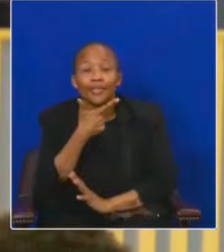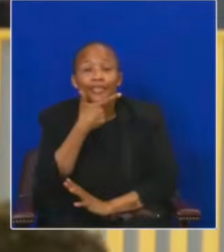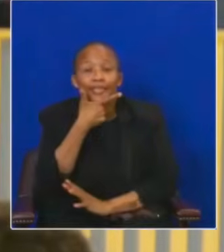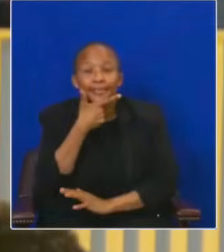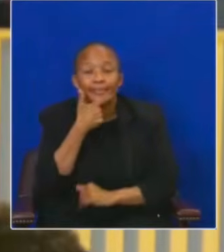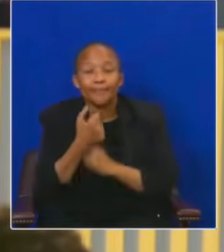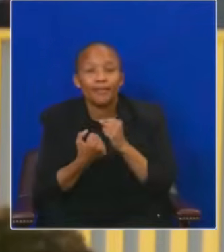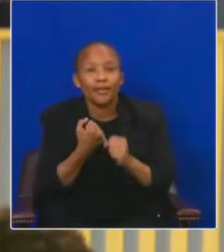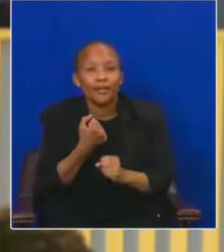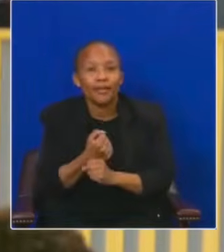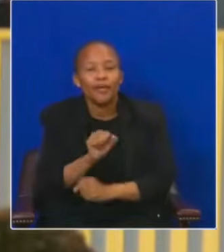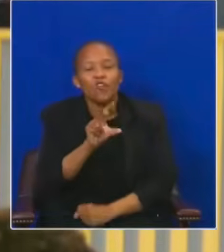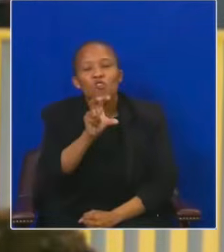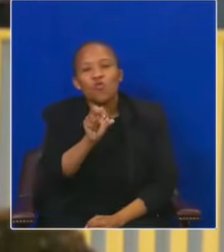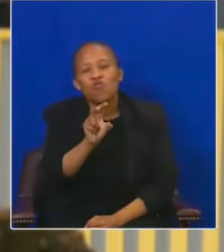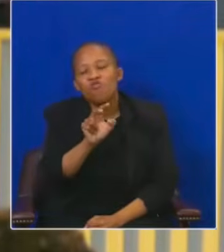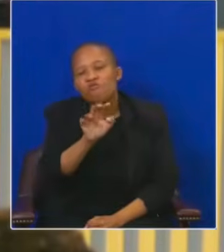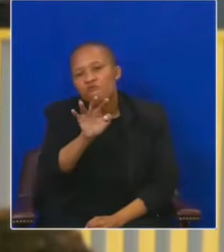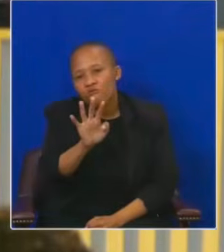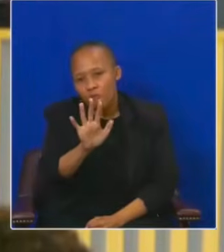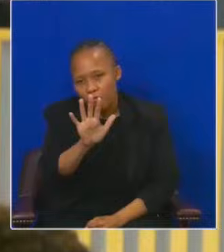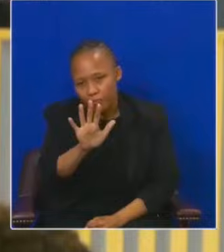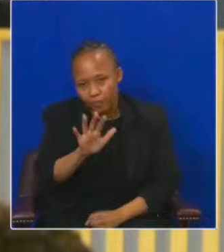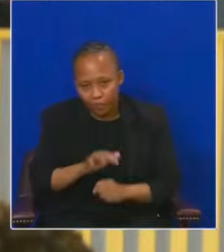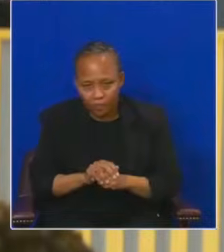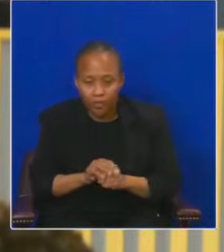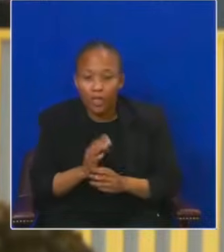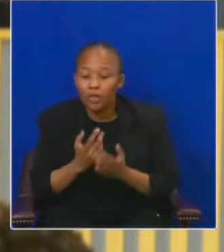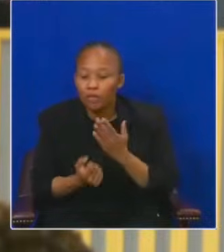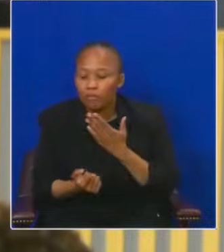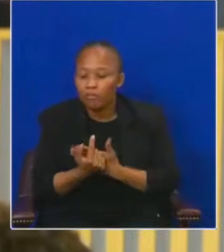a warrant of an arrest had been applied for